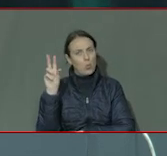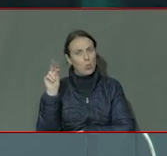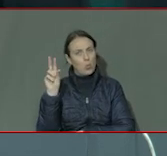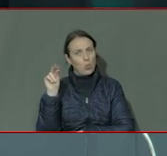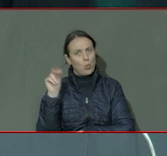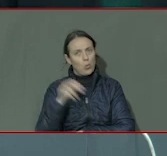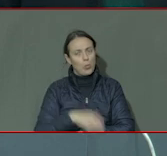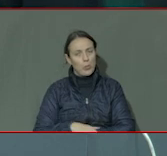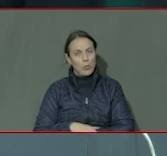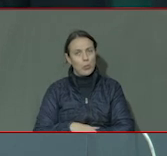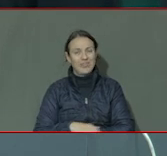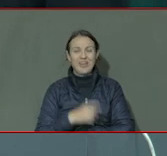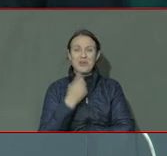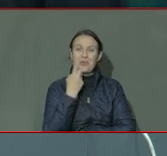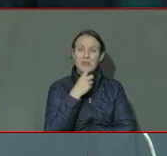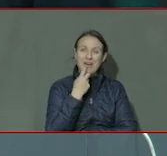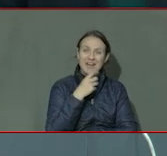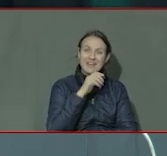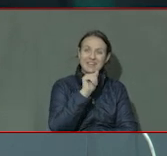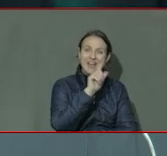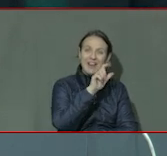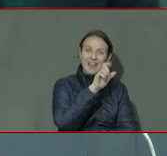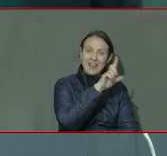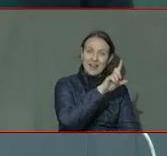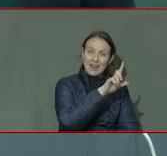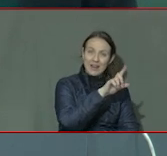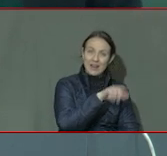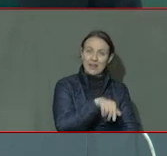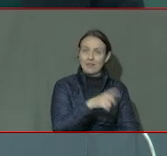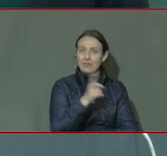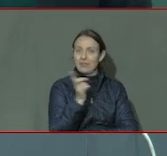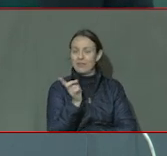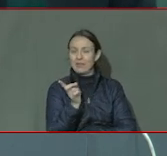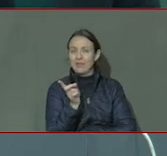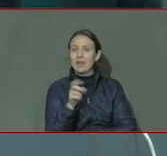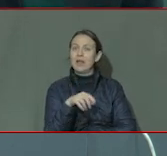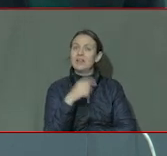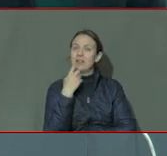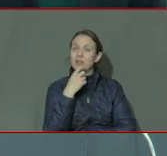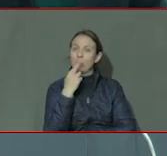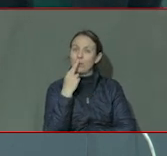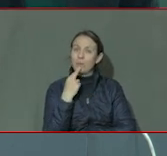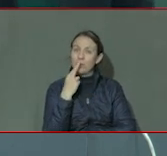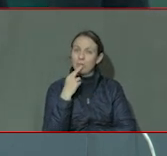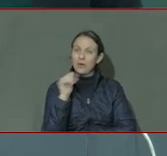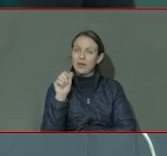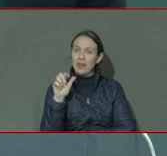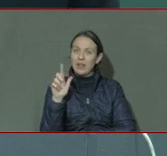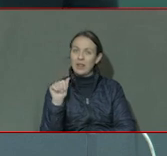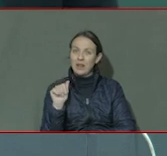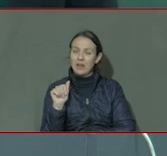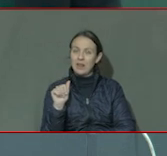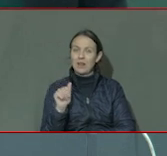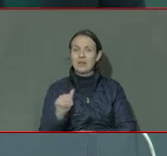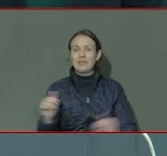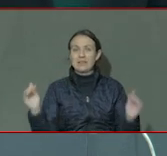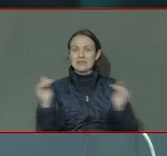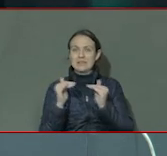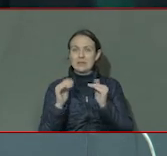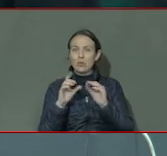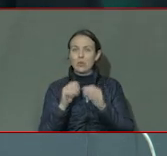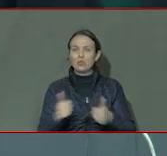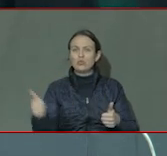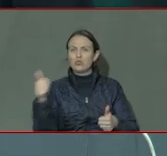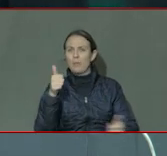The white allele of a gene and the red allele of a gene are equally dominant, such